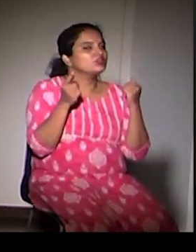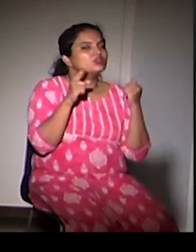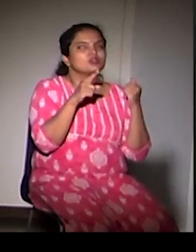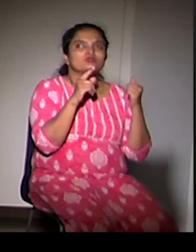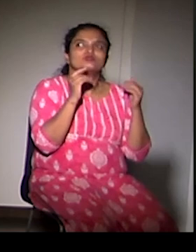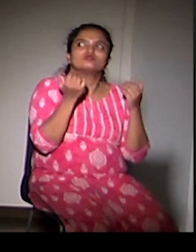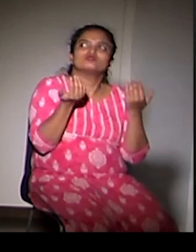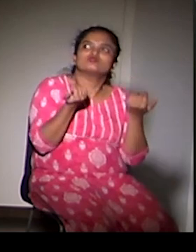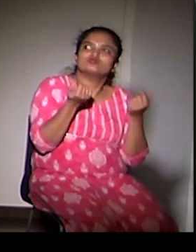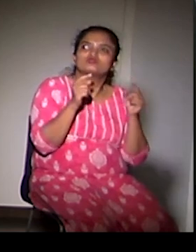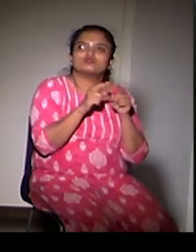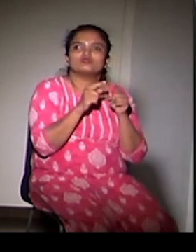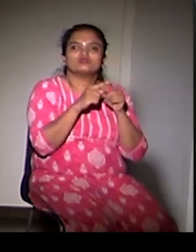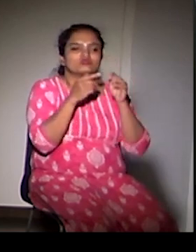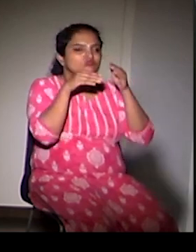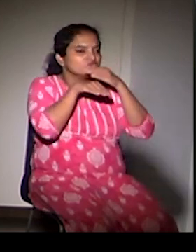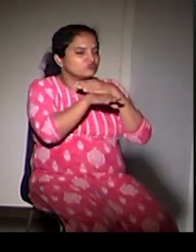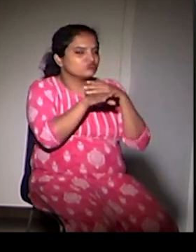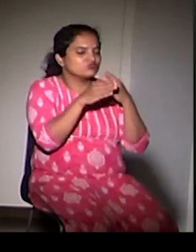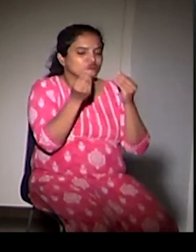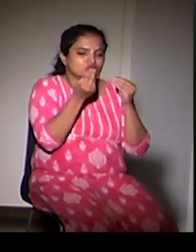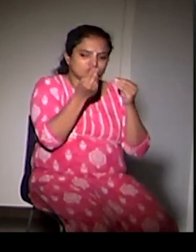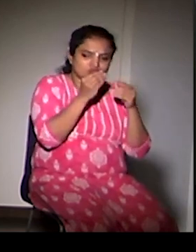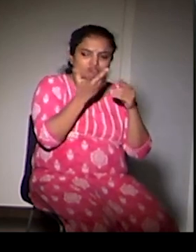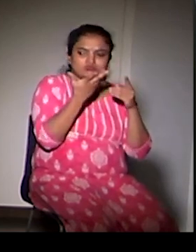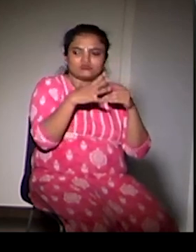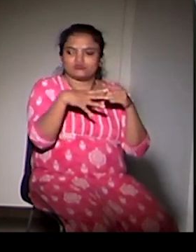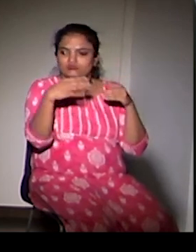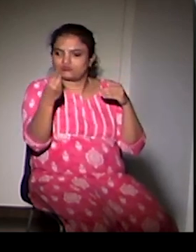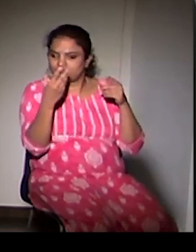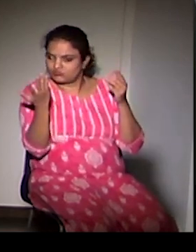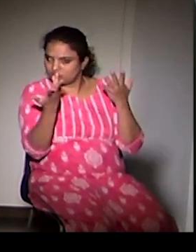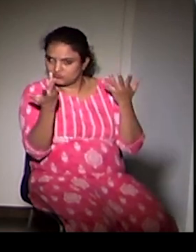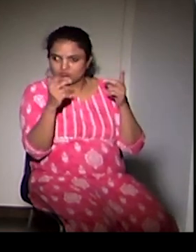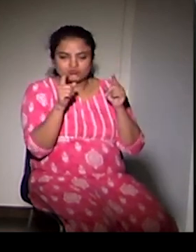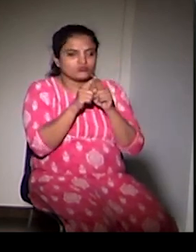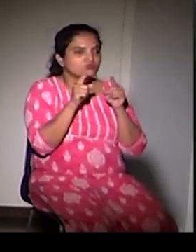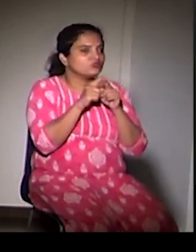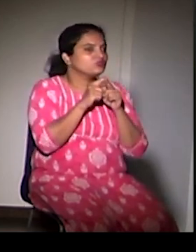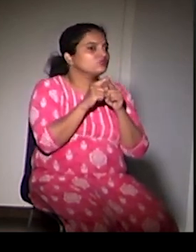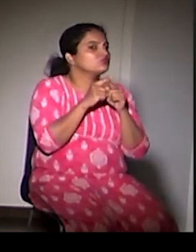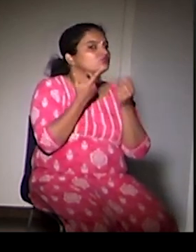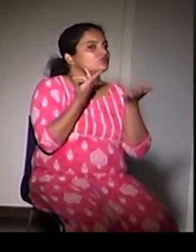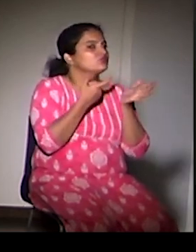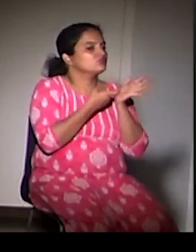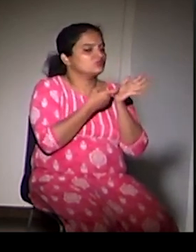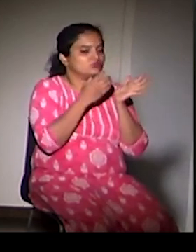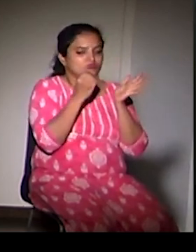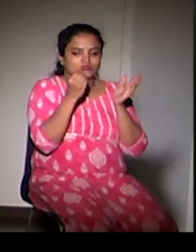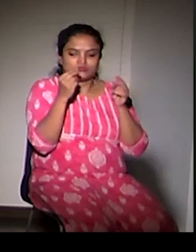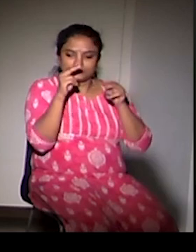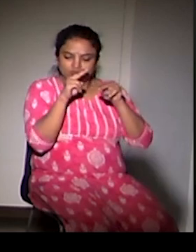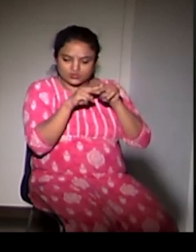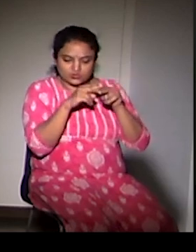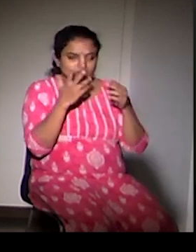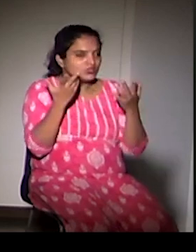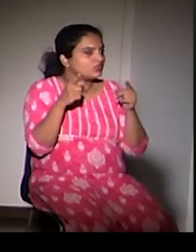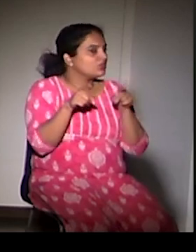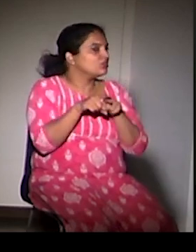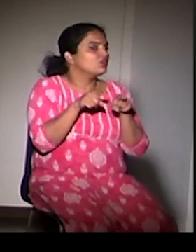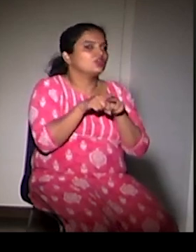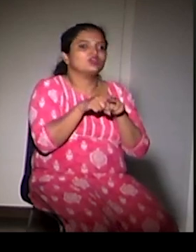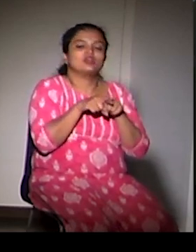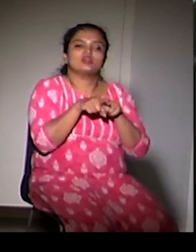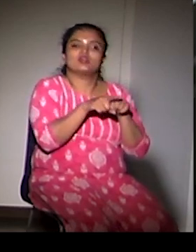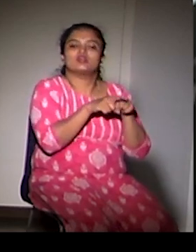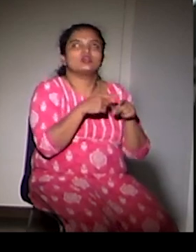tiles inside and outside, and floor tiles, roof tiles, but the great majority we'll be talking